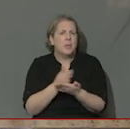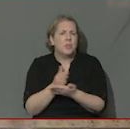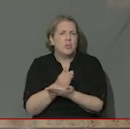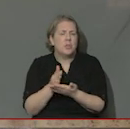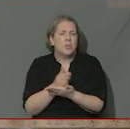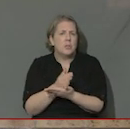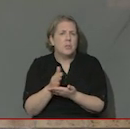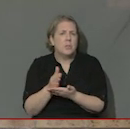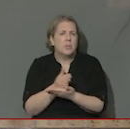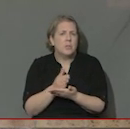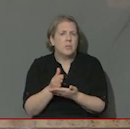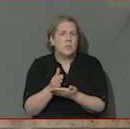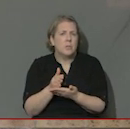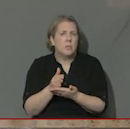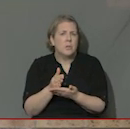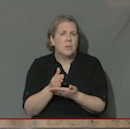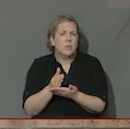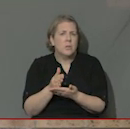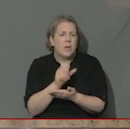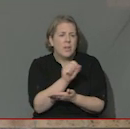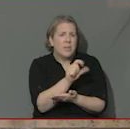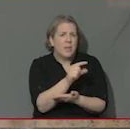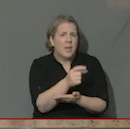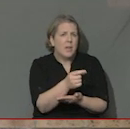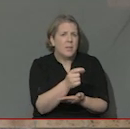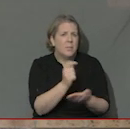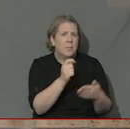How many shares would receive that interim dividend?